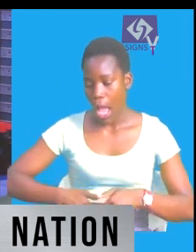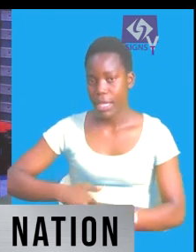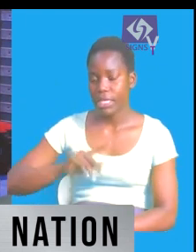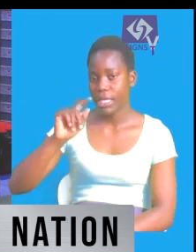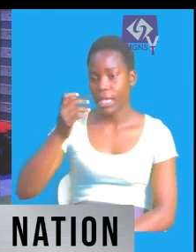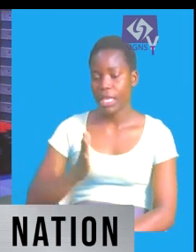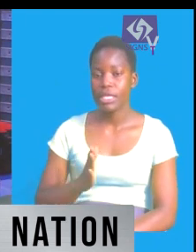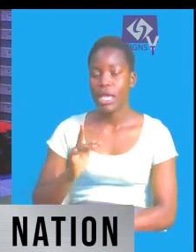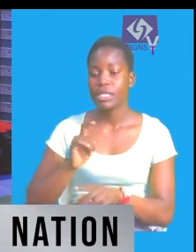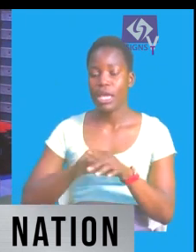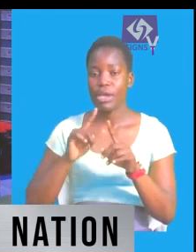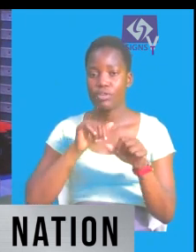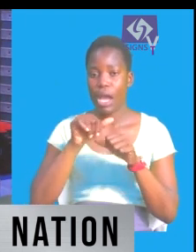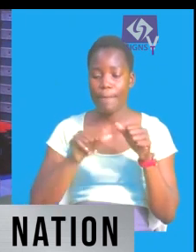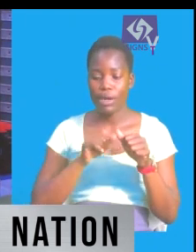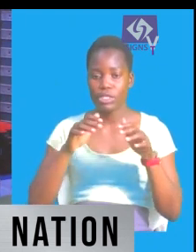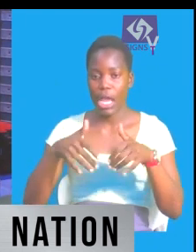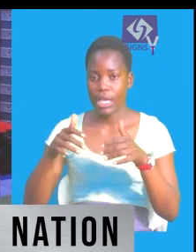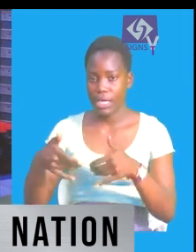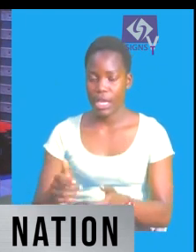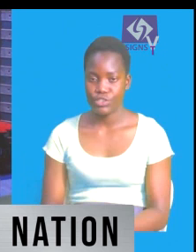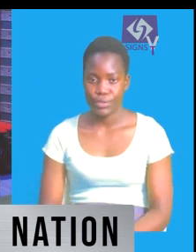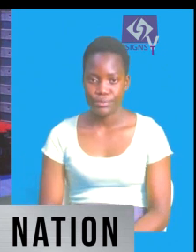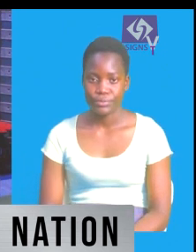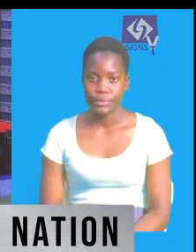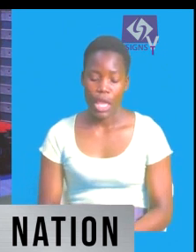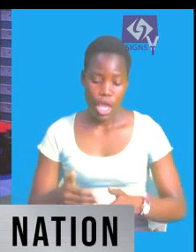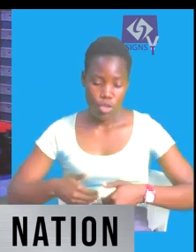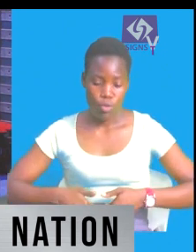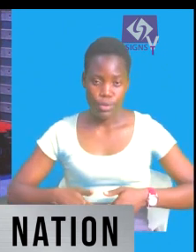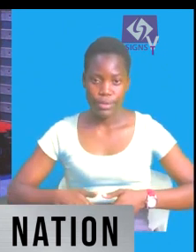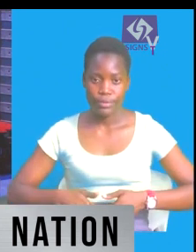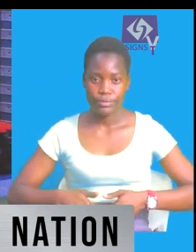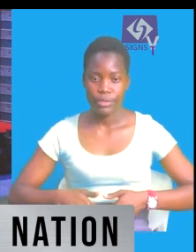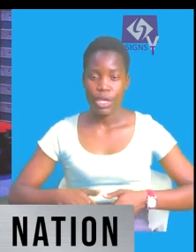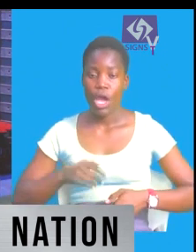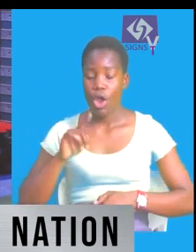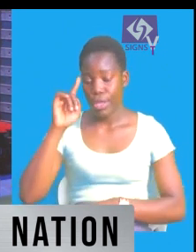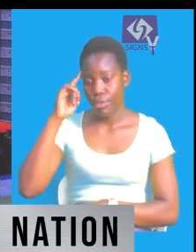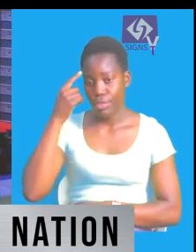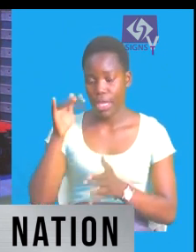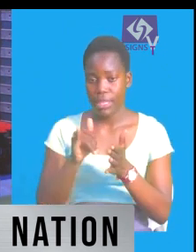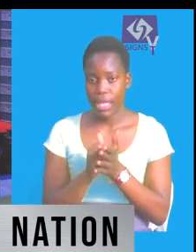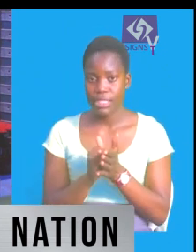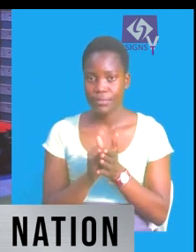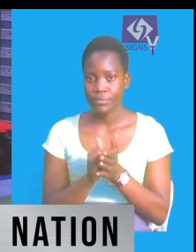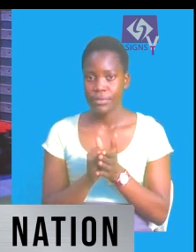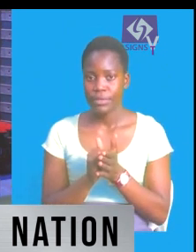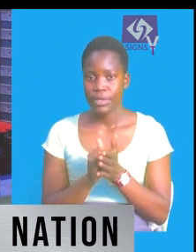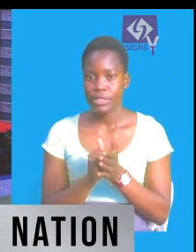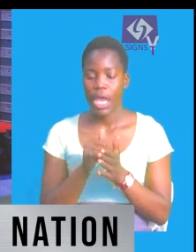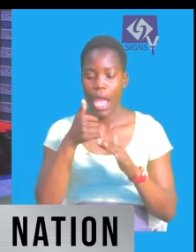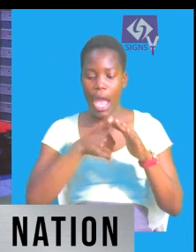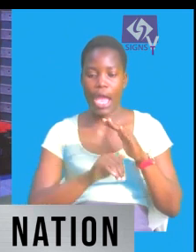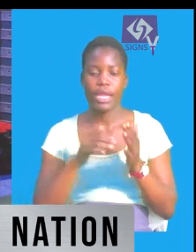the issues of agriculture, the youth, do you think they are, under-involved